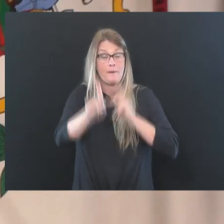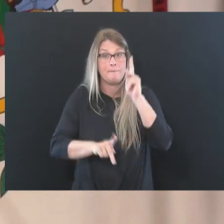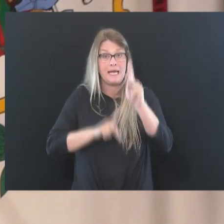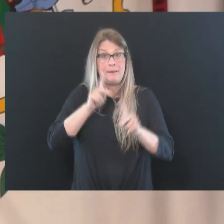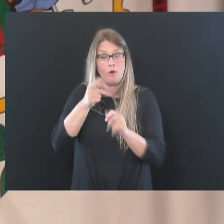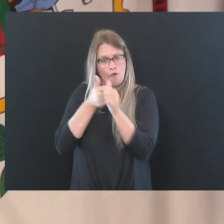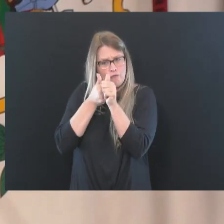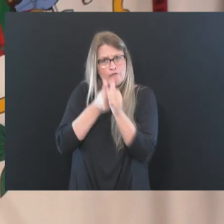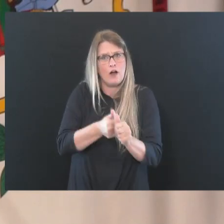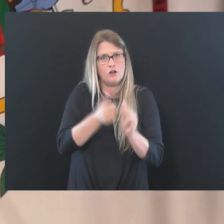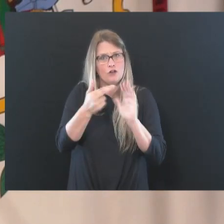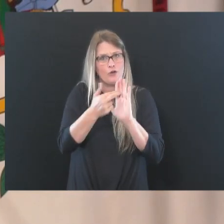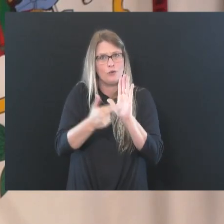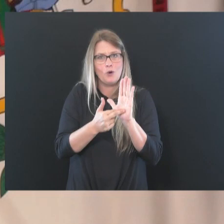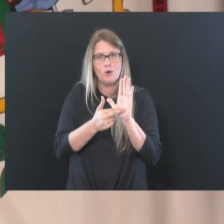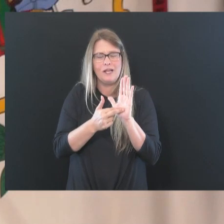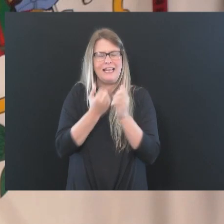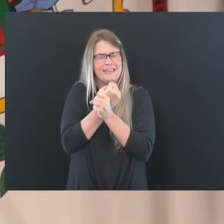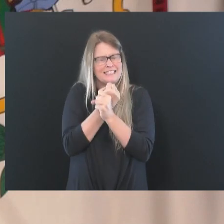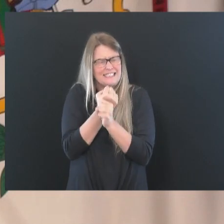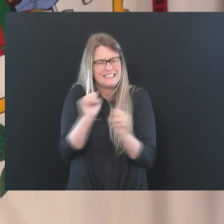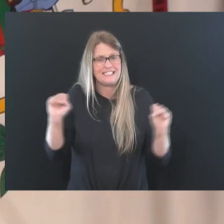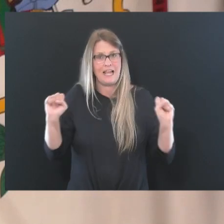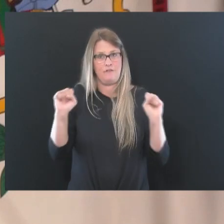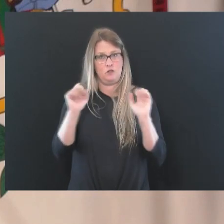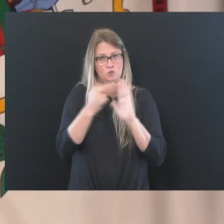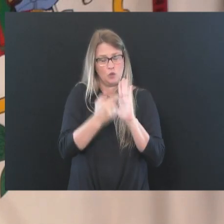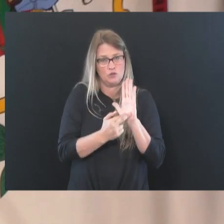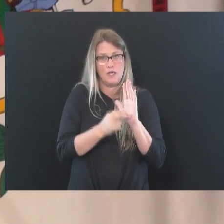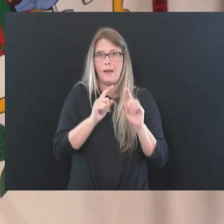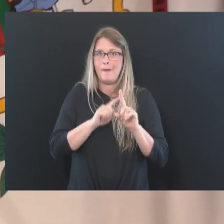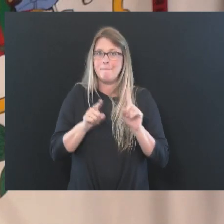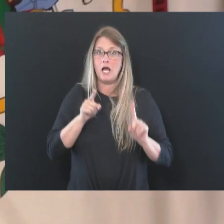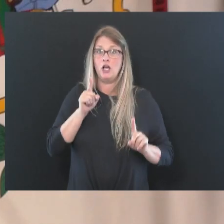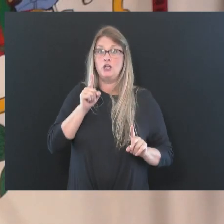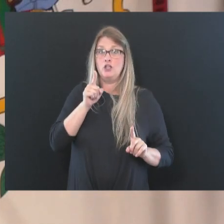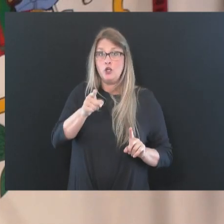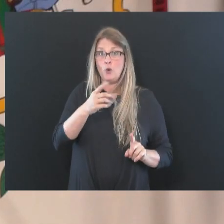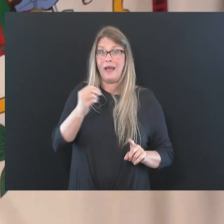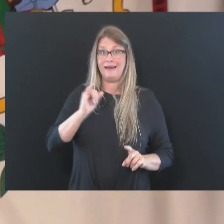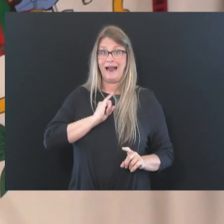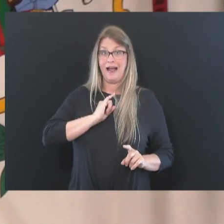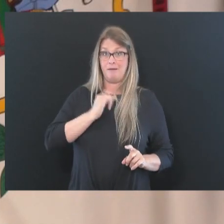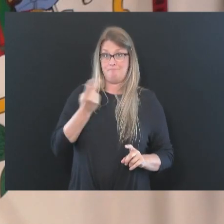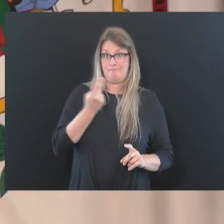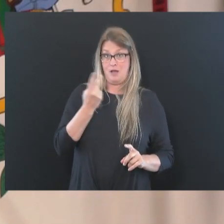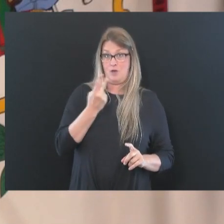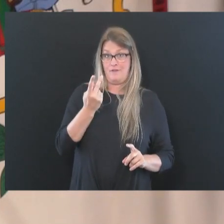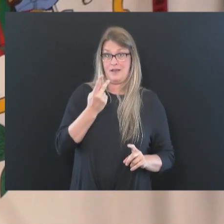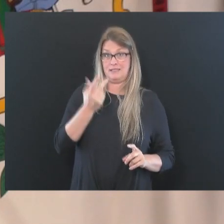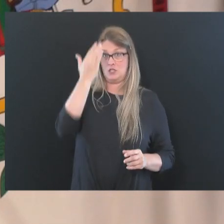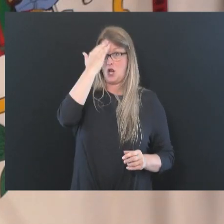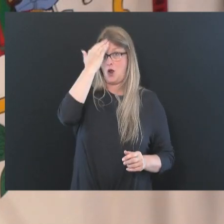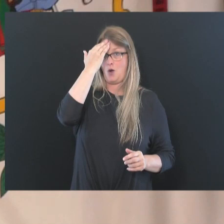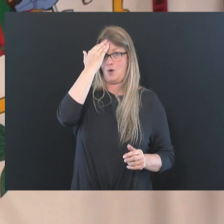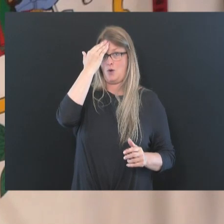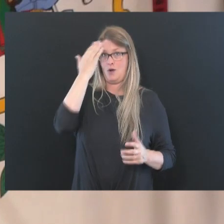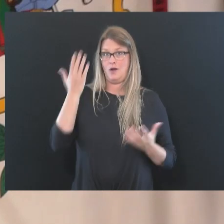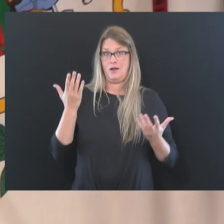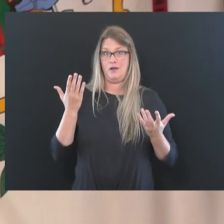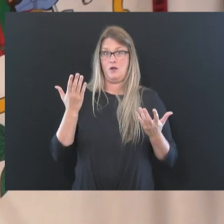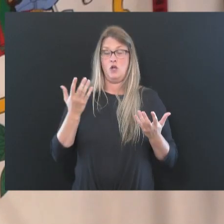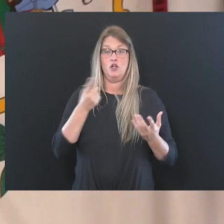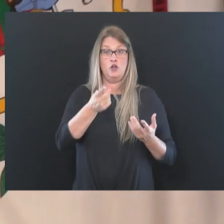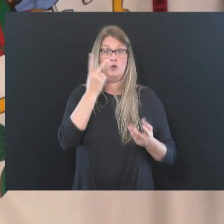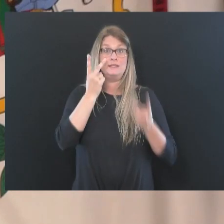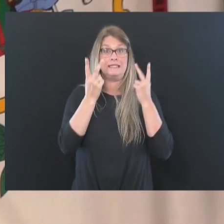the safest guidelines that we know about today. But you and I both know, you know, you've seen people going